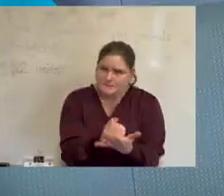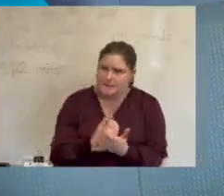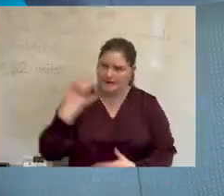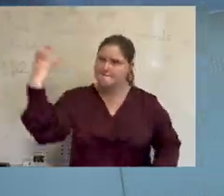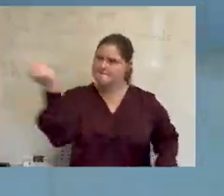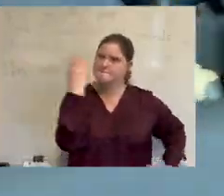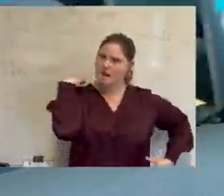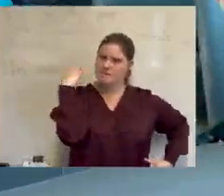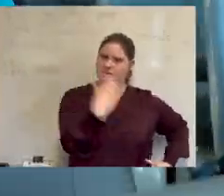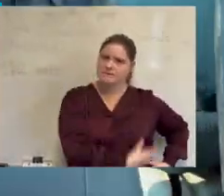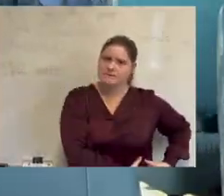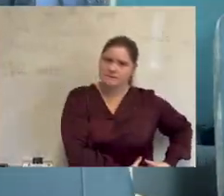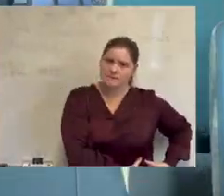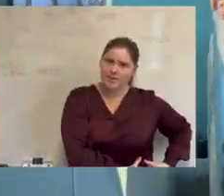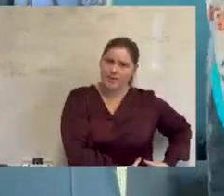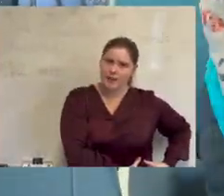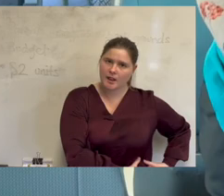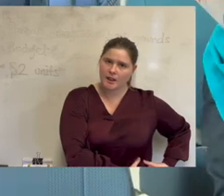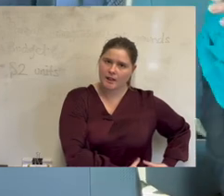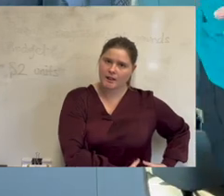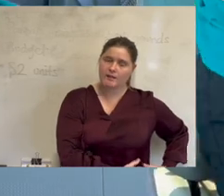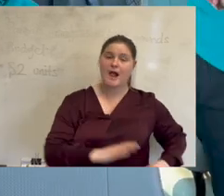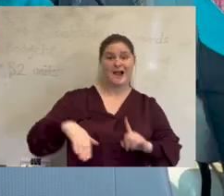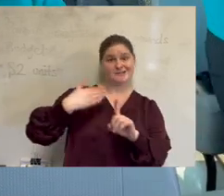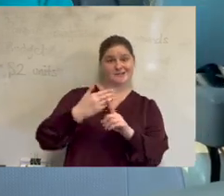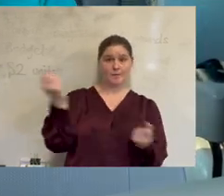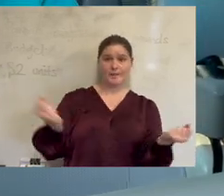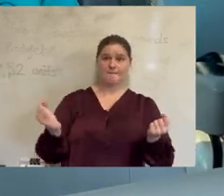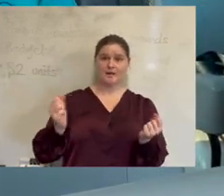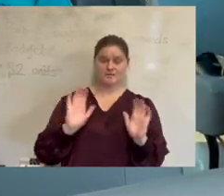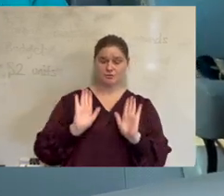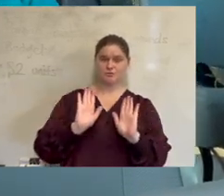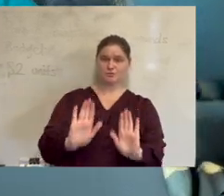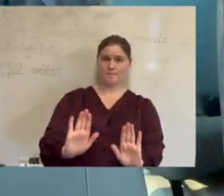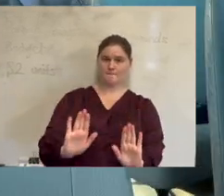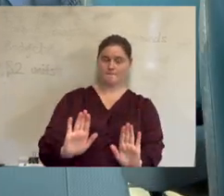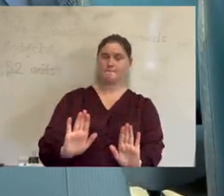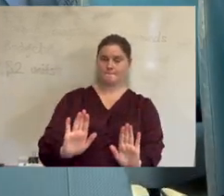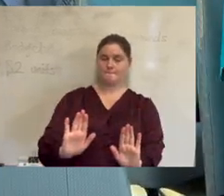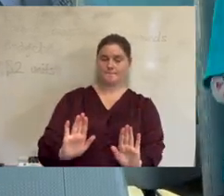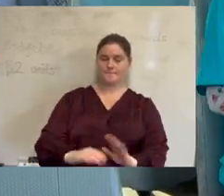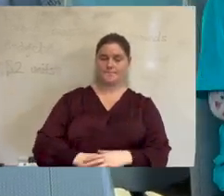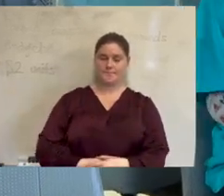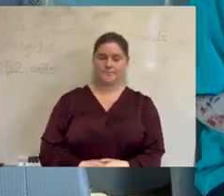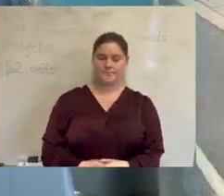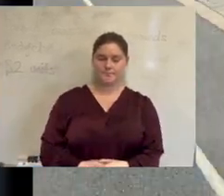Hey, but that's not safe. You need to wear your seatbelt until the bus stops.